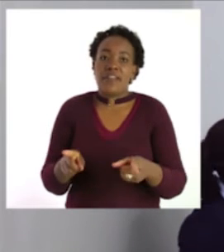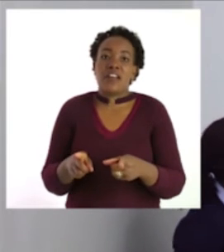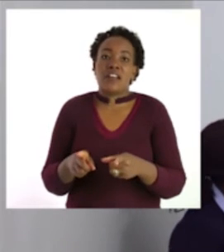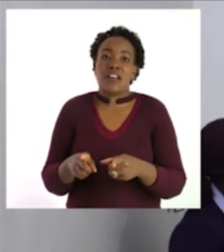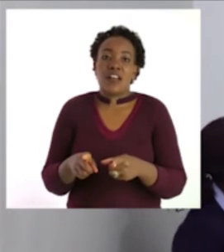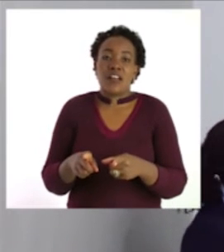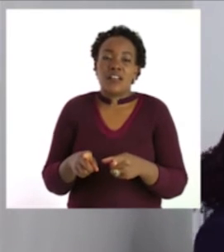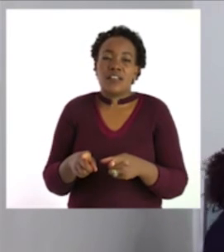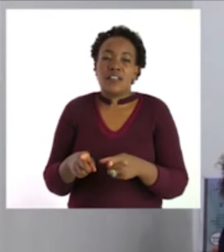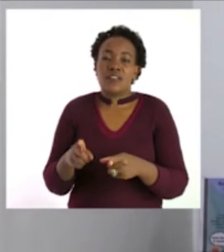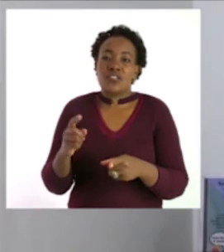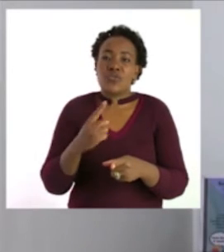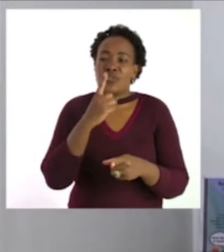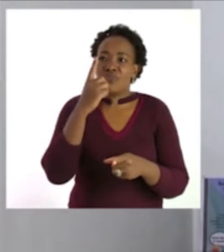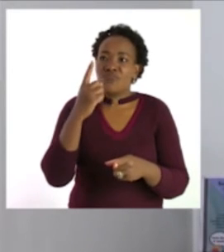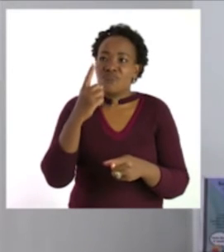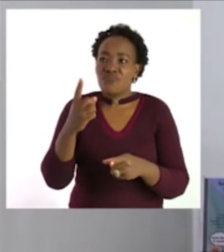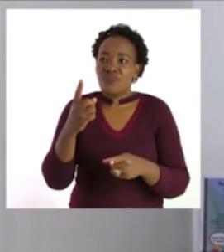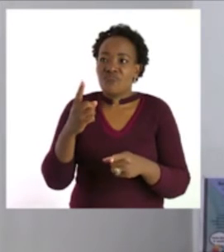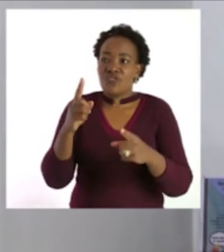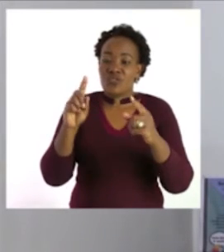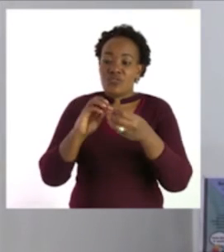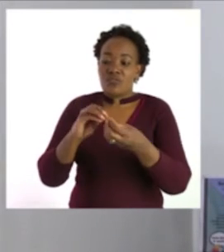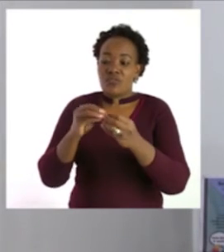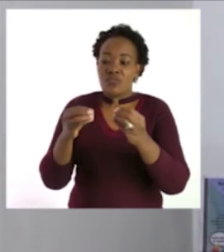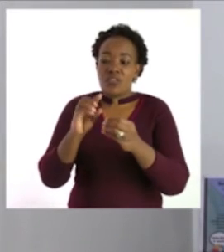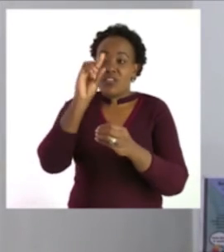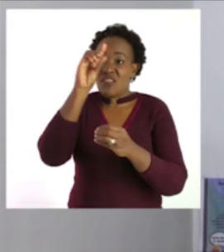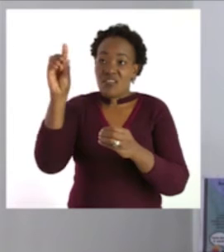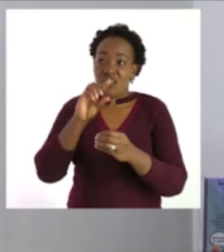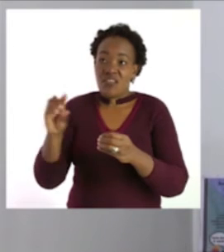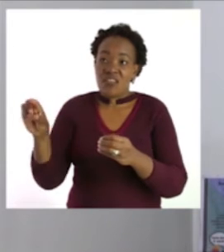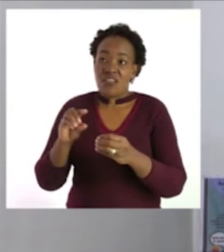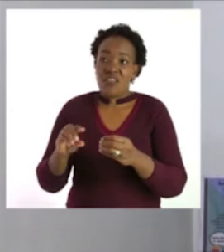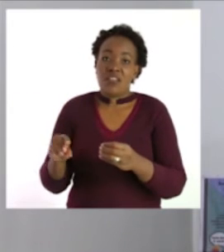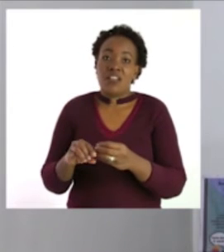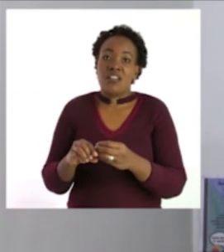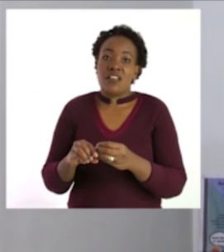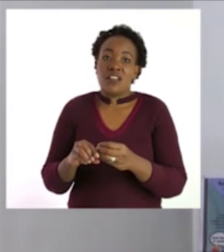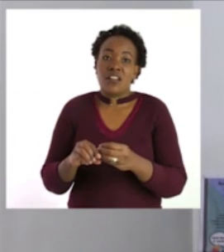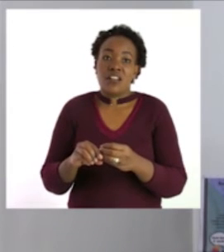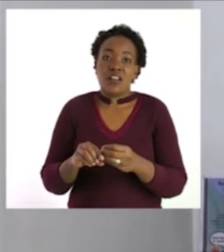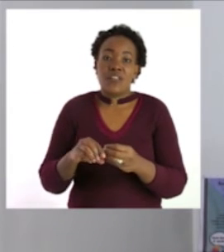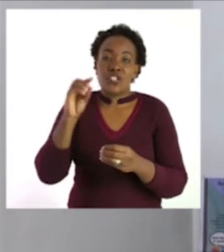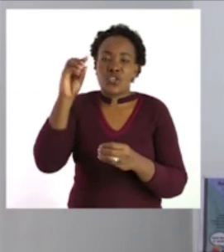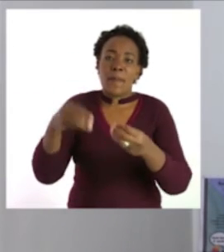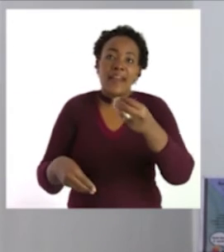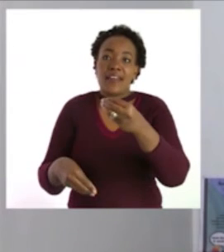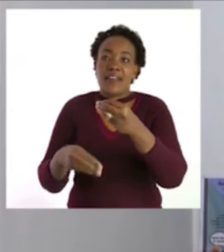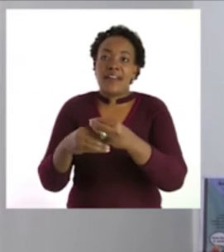So we want to form words by replacing the beginning